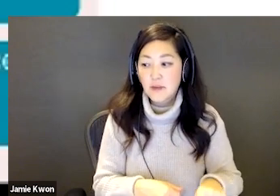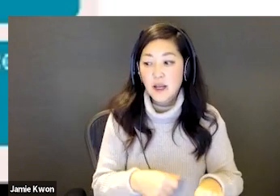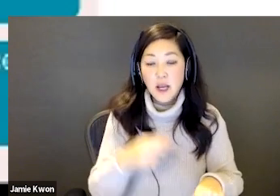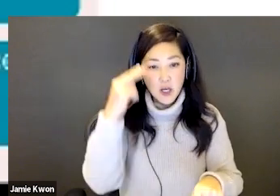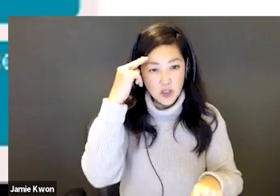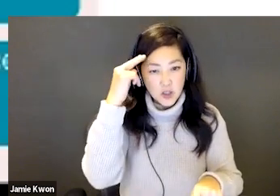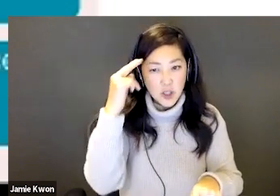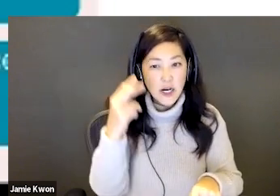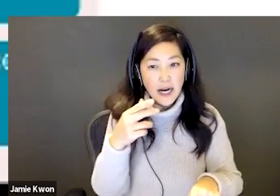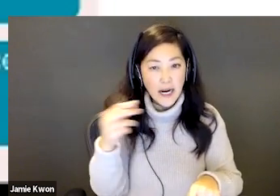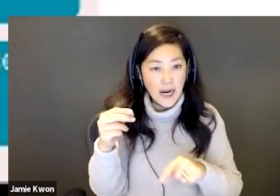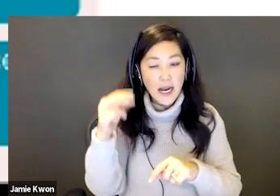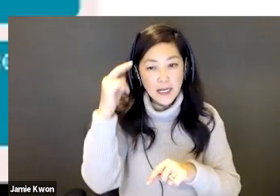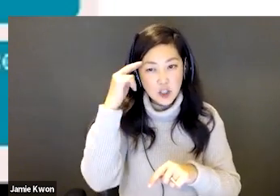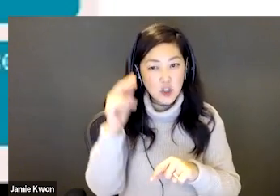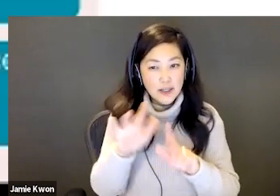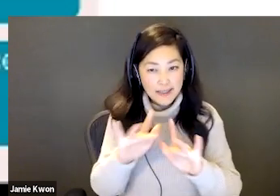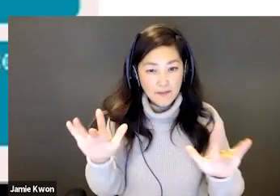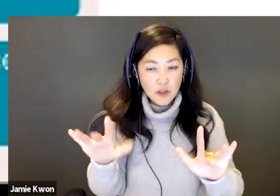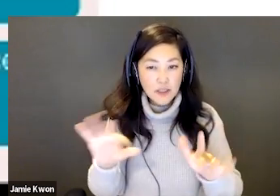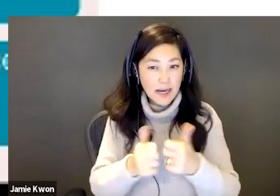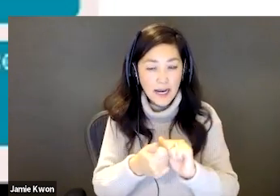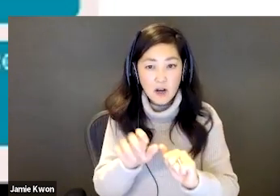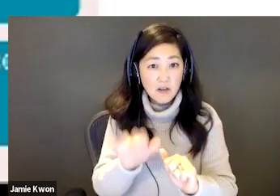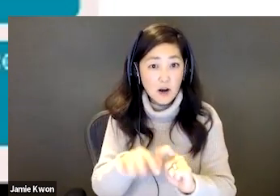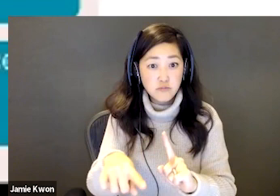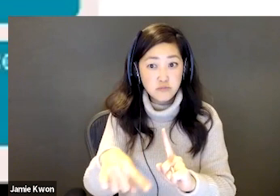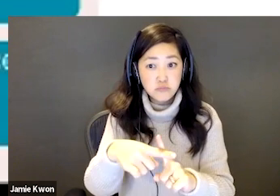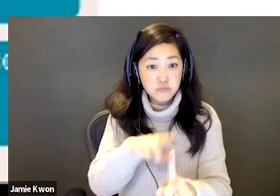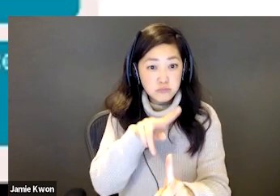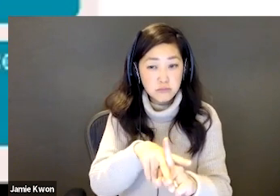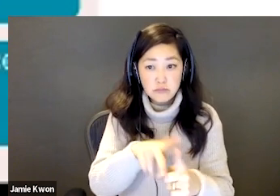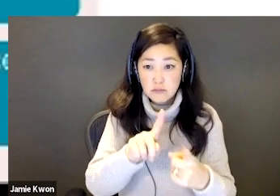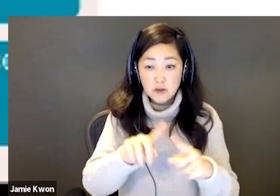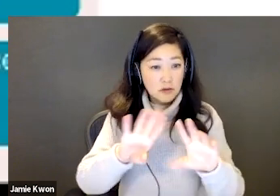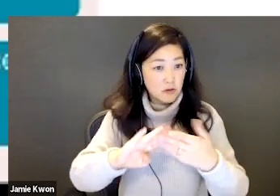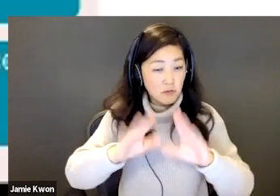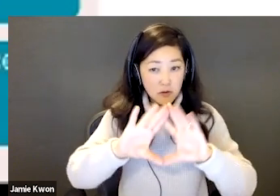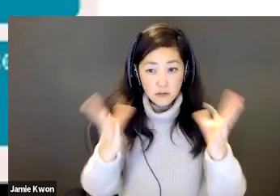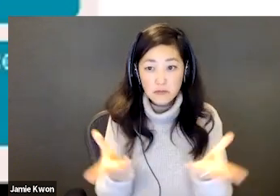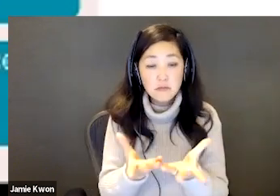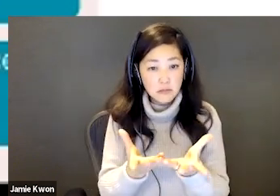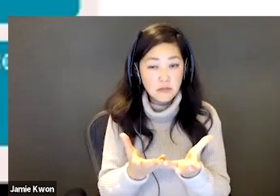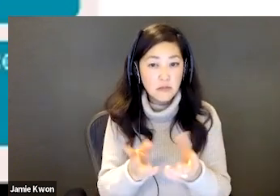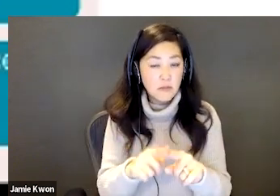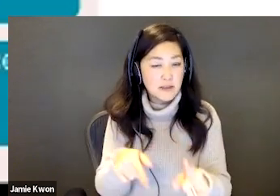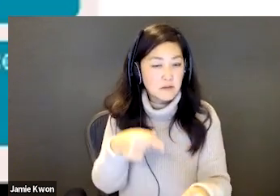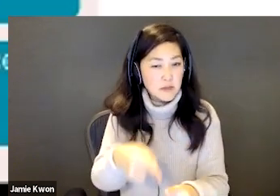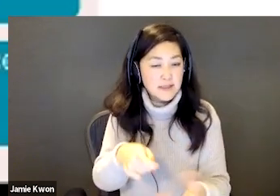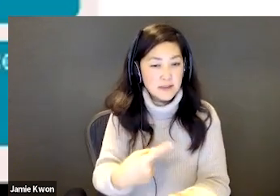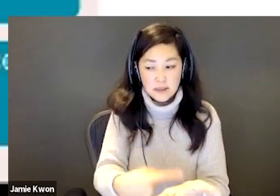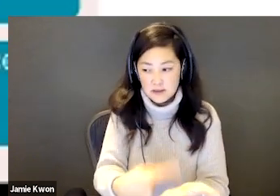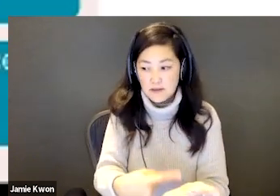and neurodiversity is actually an asset to community as a whole, but in this particular conversation into